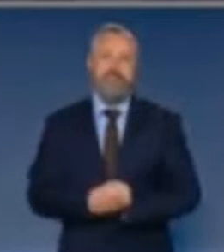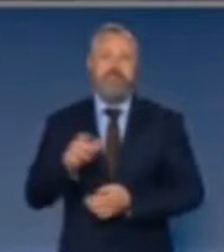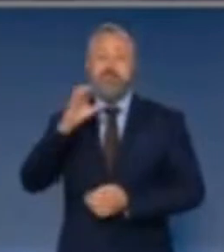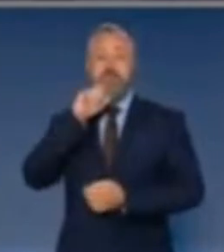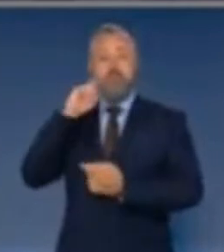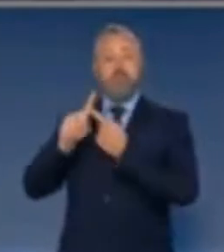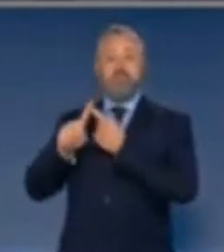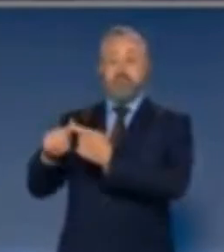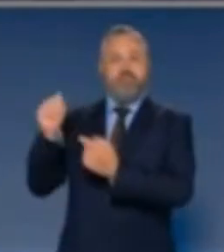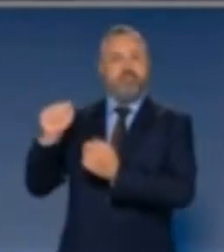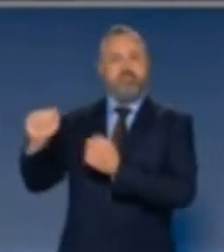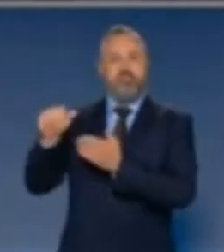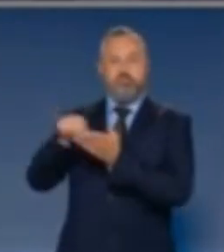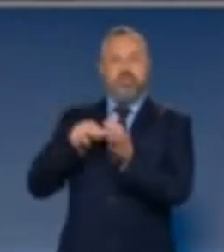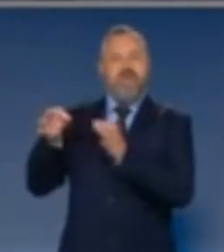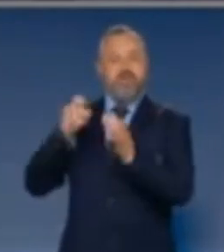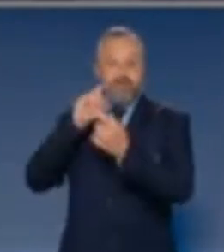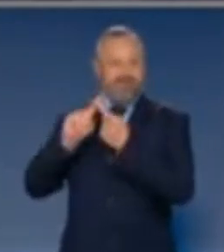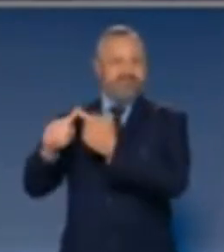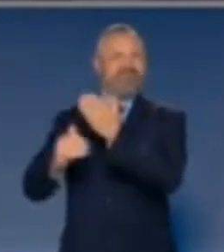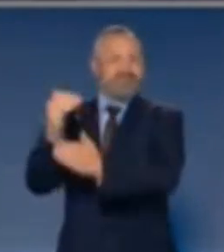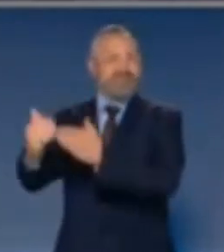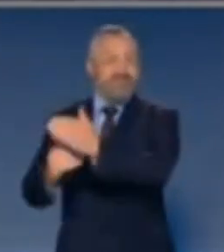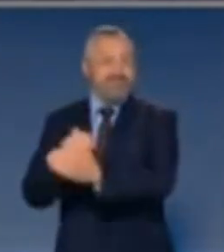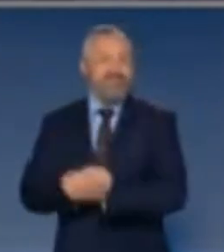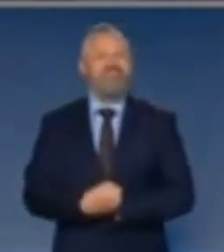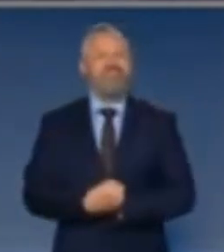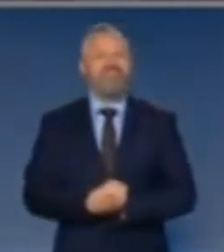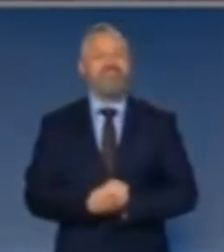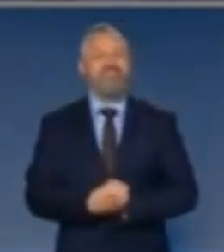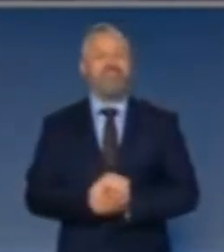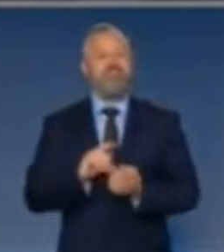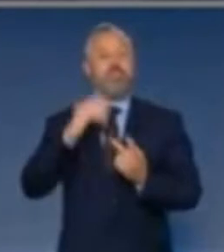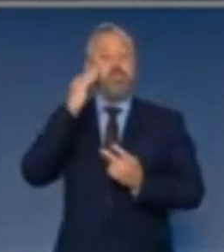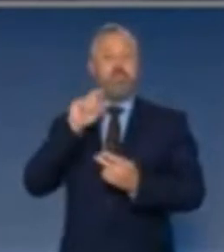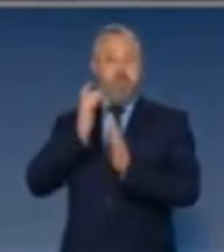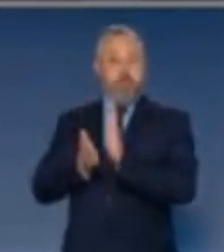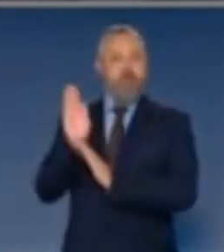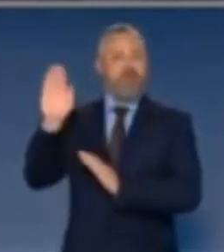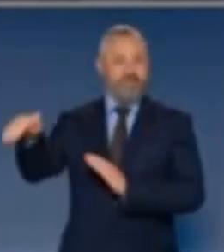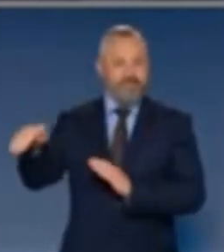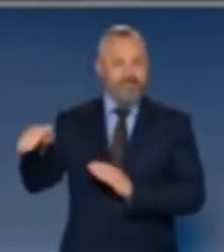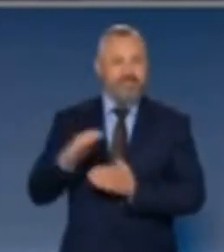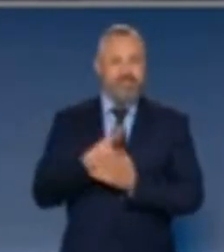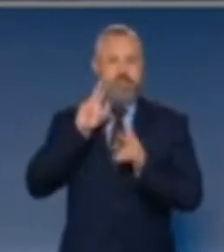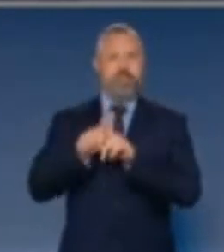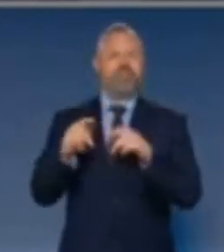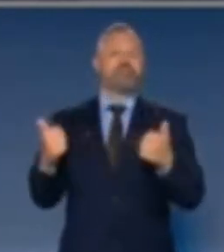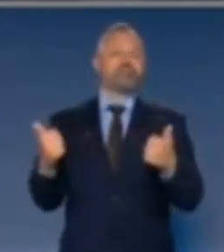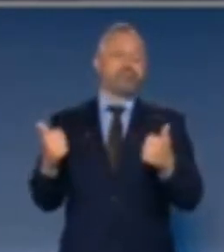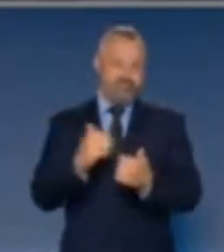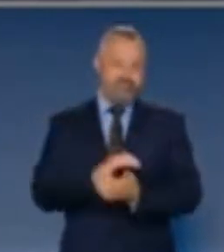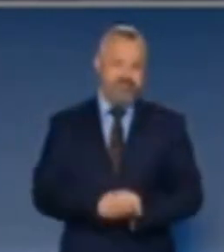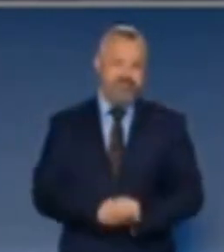fact that the woman in question is returning home is, I think, a very positive sign. That is the first and